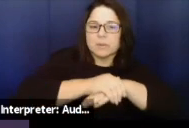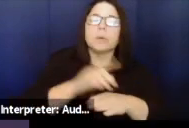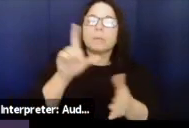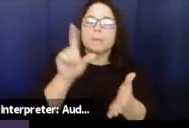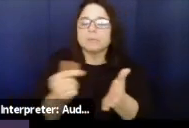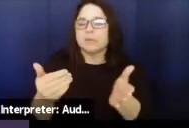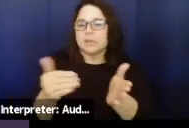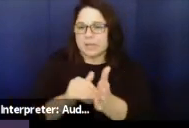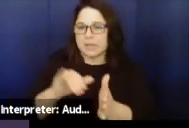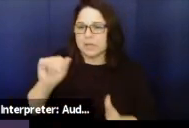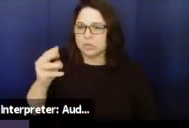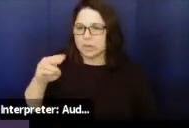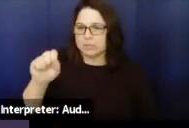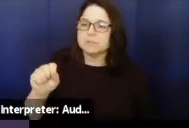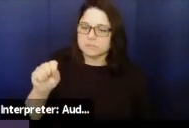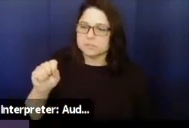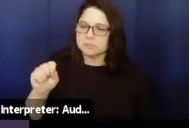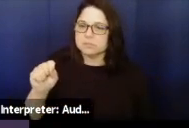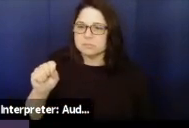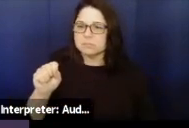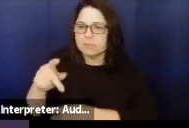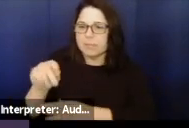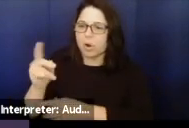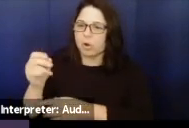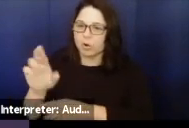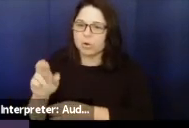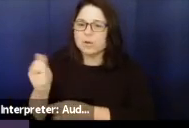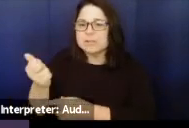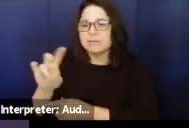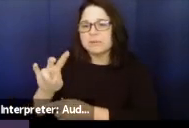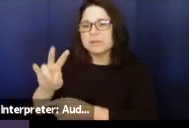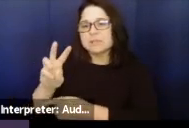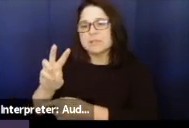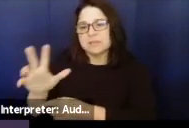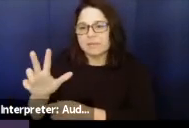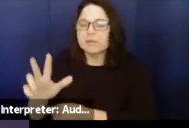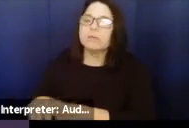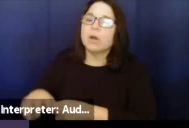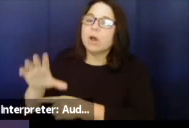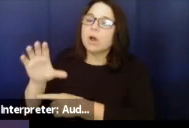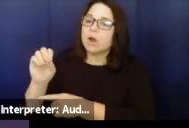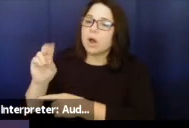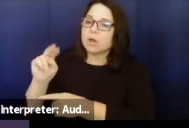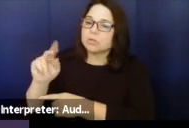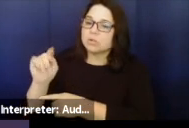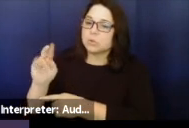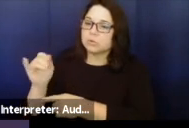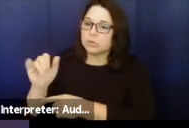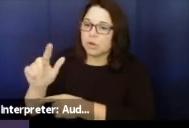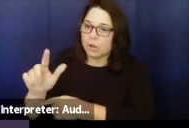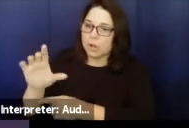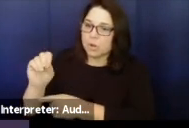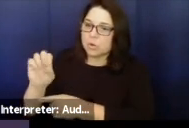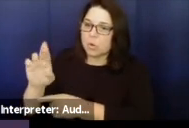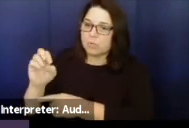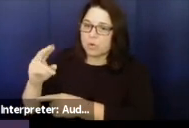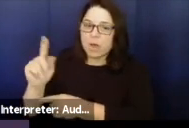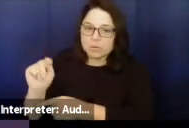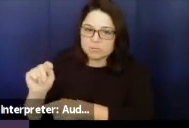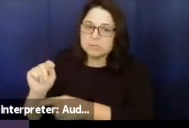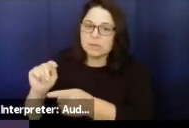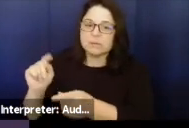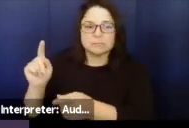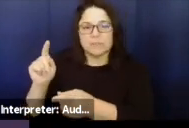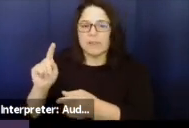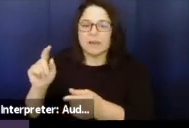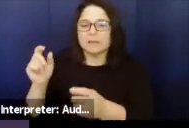September 21st, 1765 issue of the Constitutional Courant, attacking the Stamp Act. Parker called